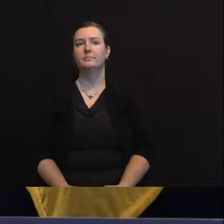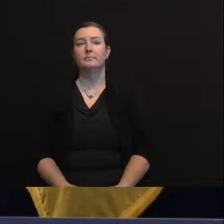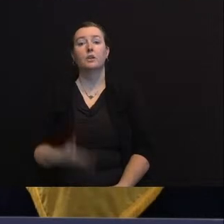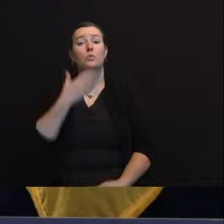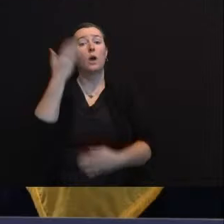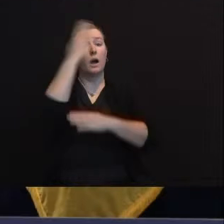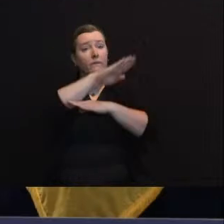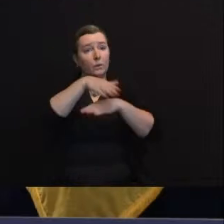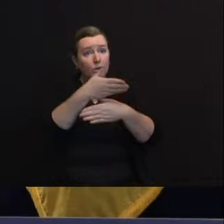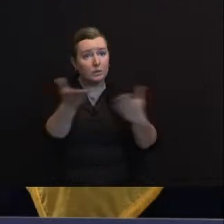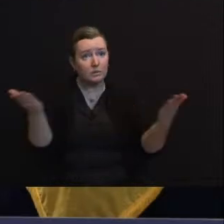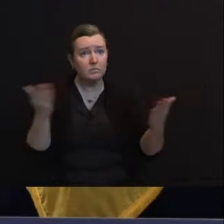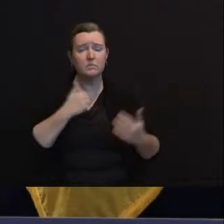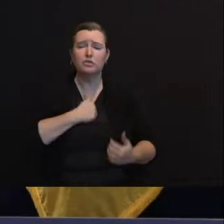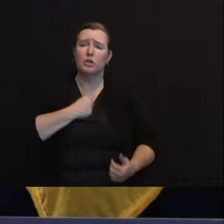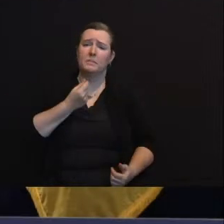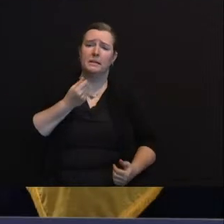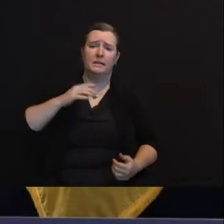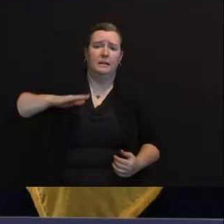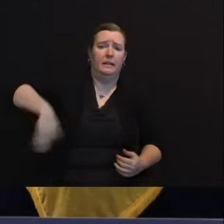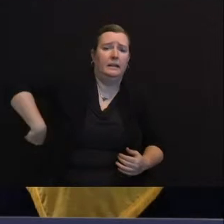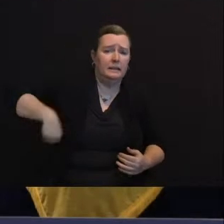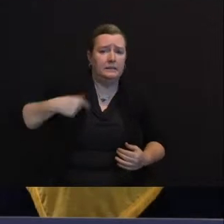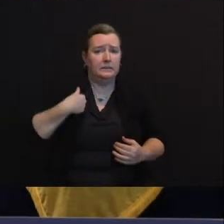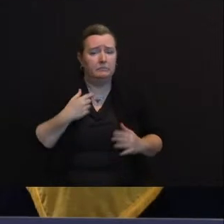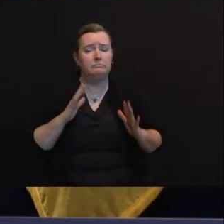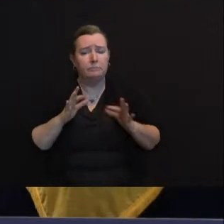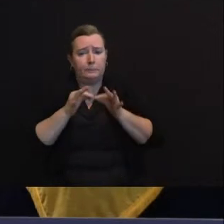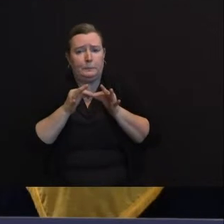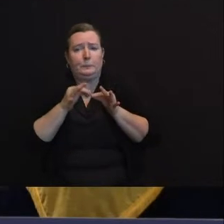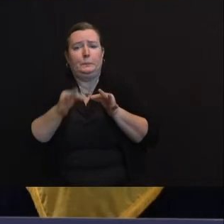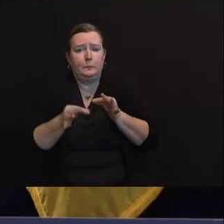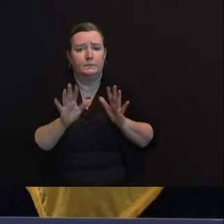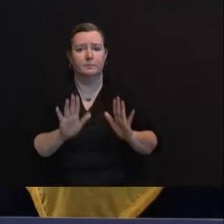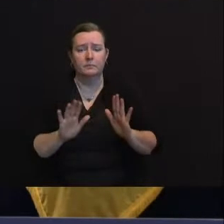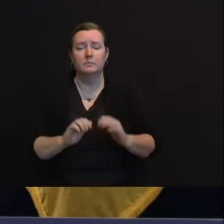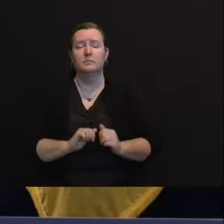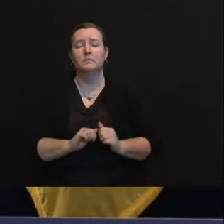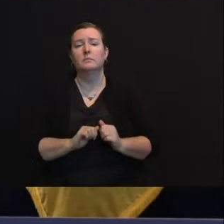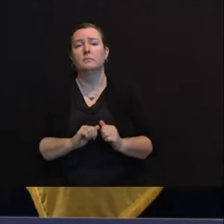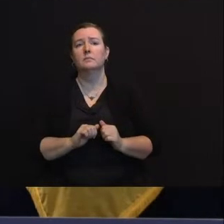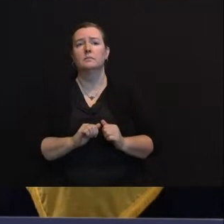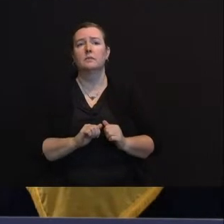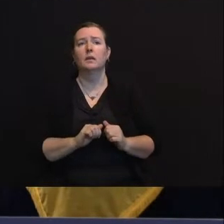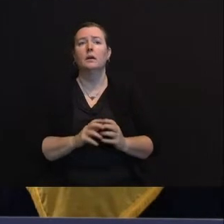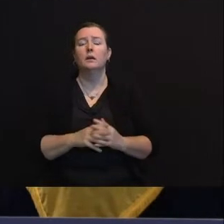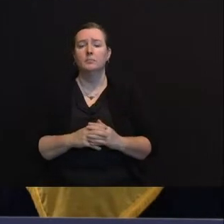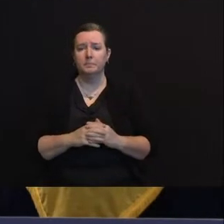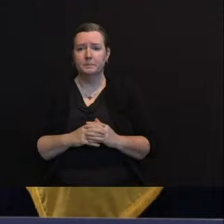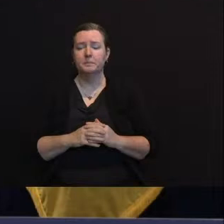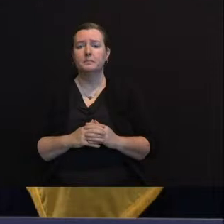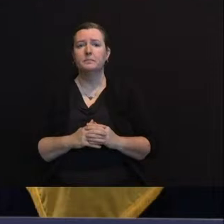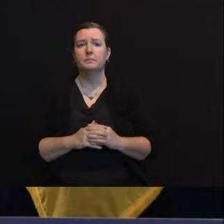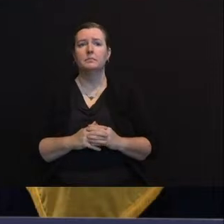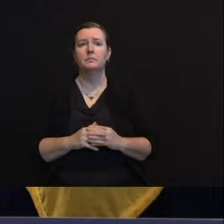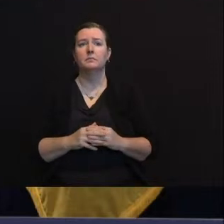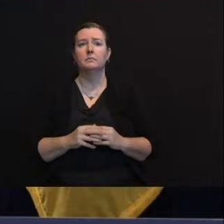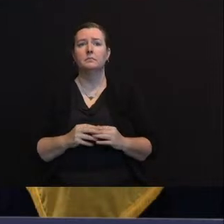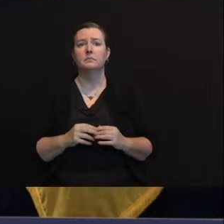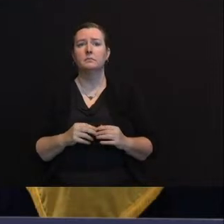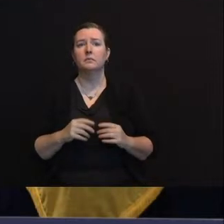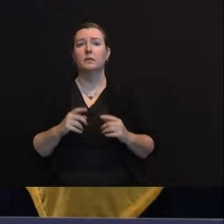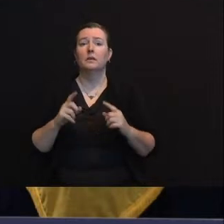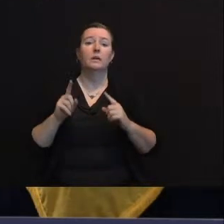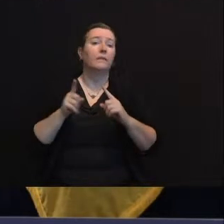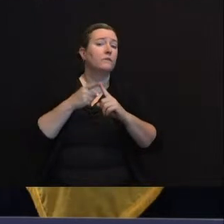Good afternoon. Sorry to be a couple behind here. We've got to hear about the weather when we turn to you. That's slowed me down a minute or so. First and foremost, I